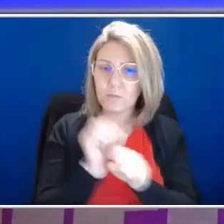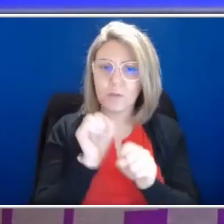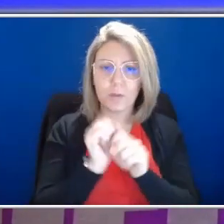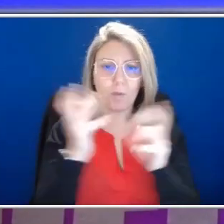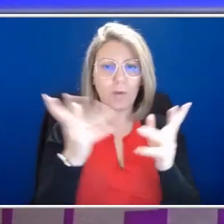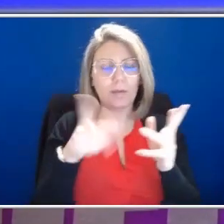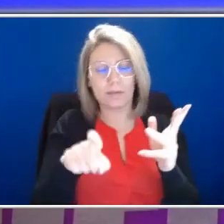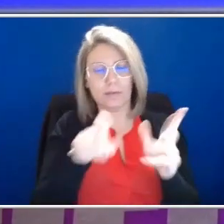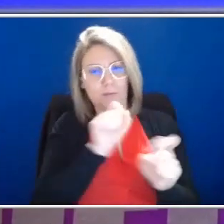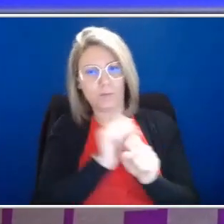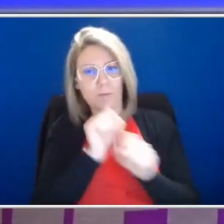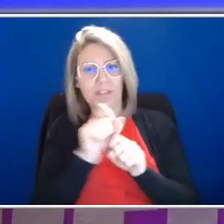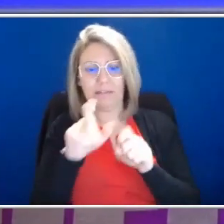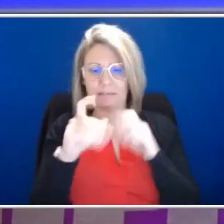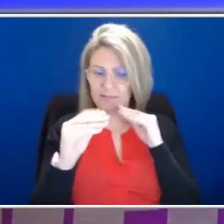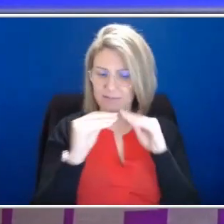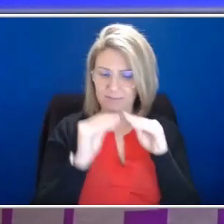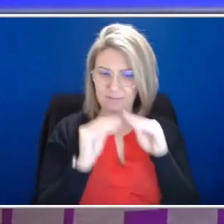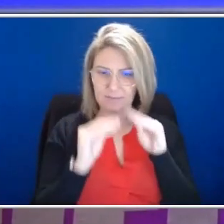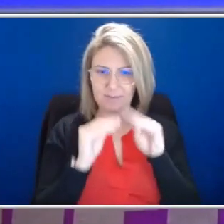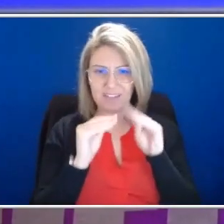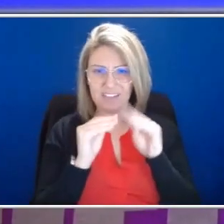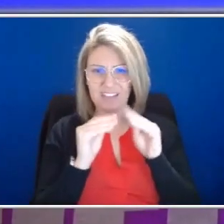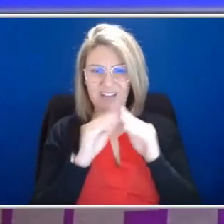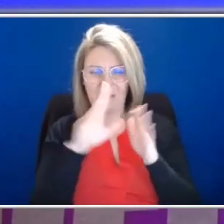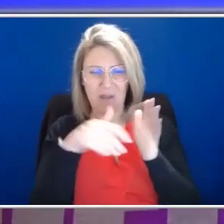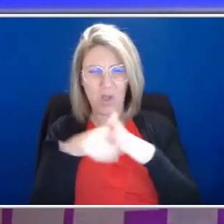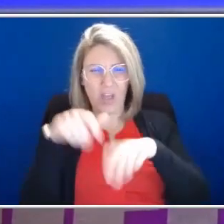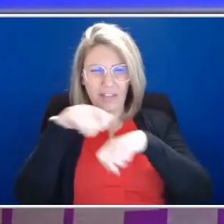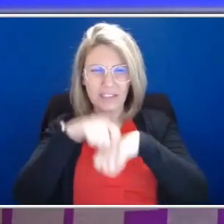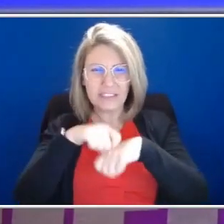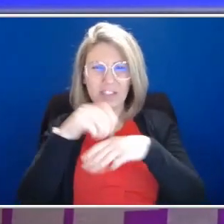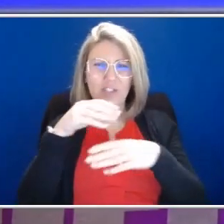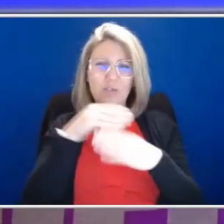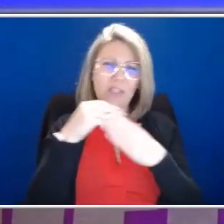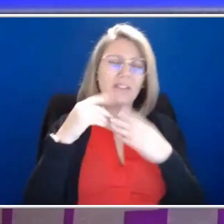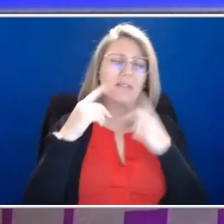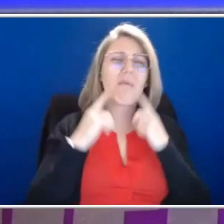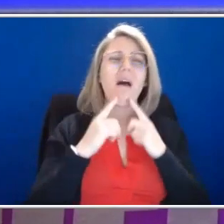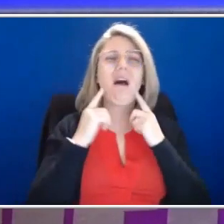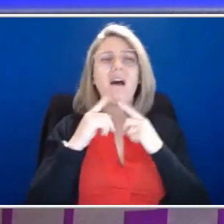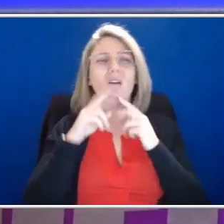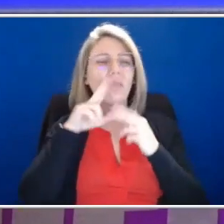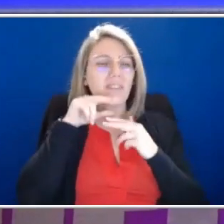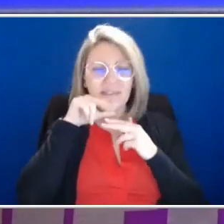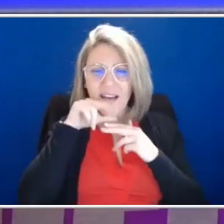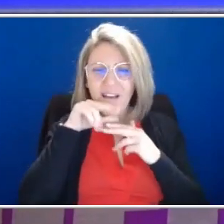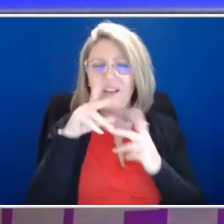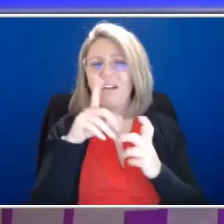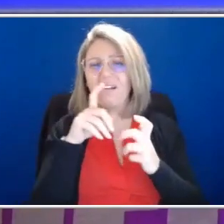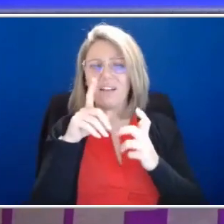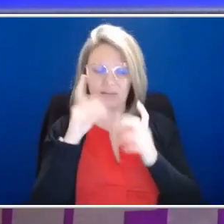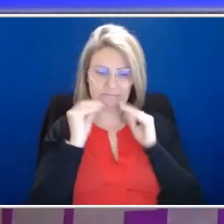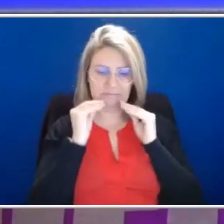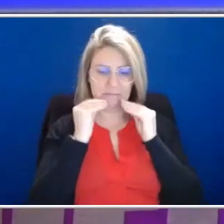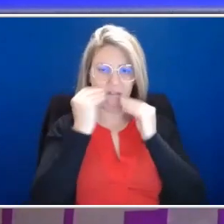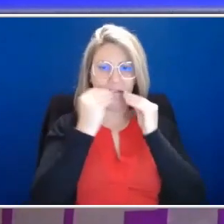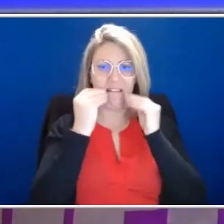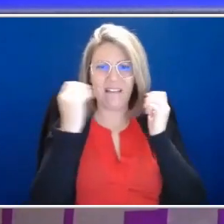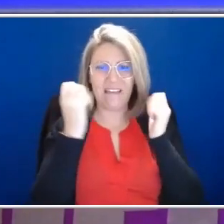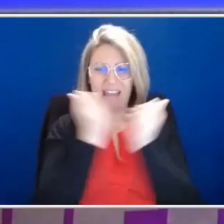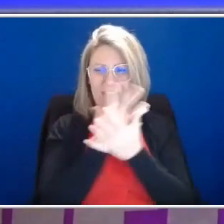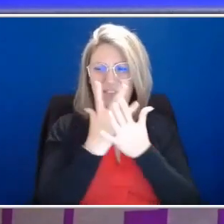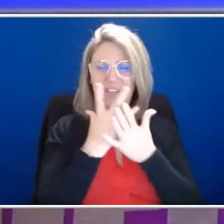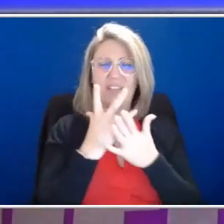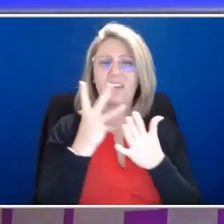to repair the torn up tissues in his floor of mouth, along his tongue, and put back together the fragmented pieces of his